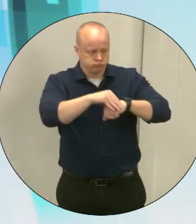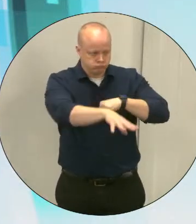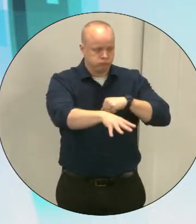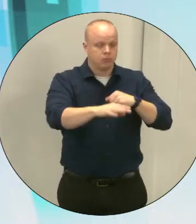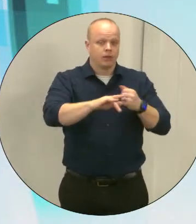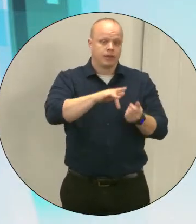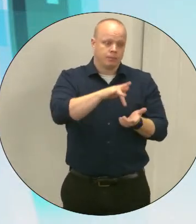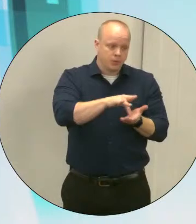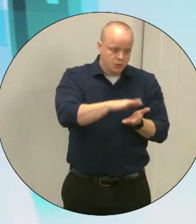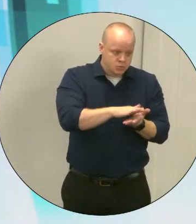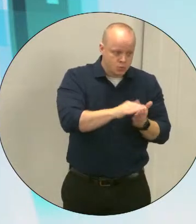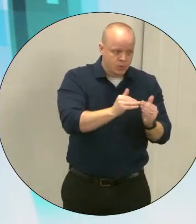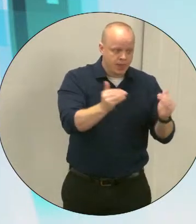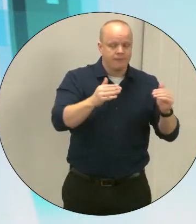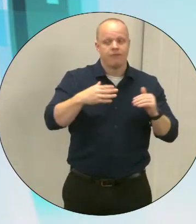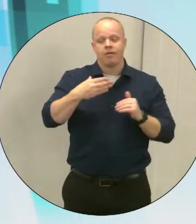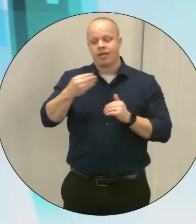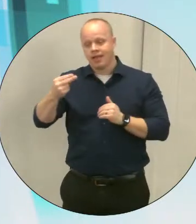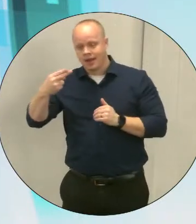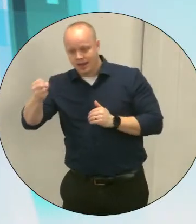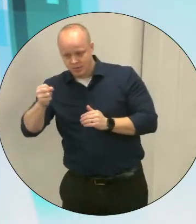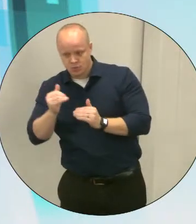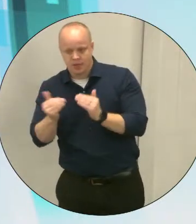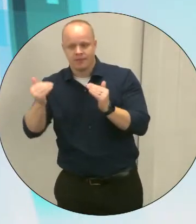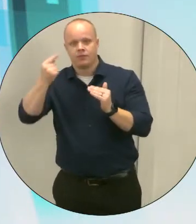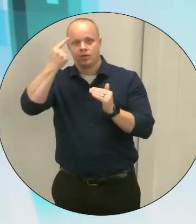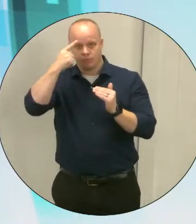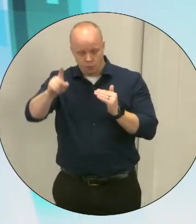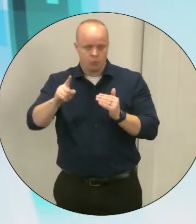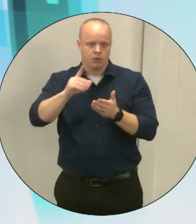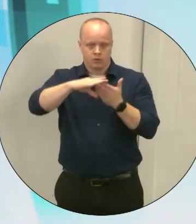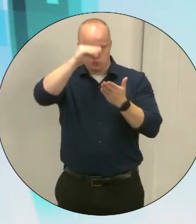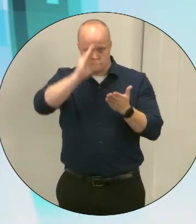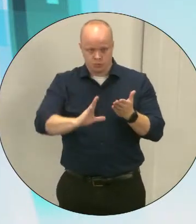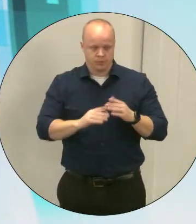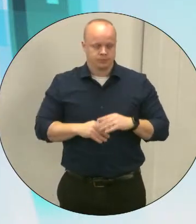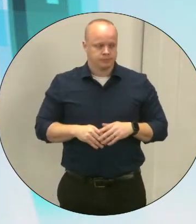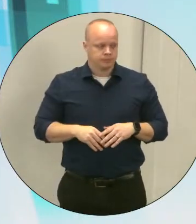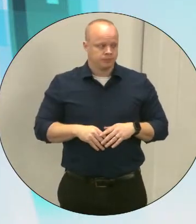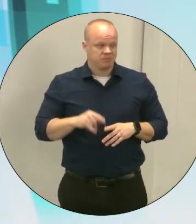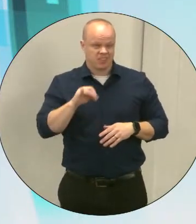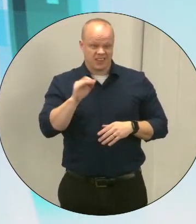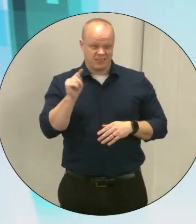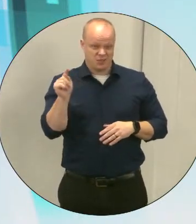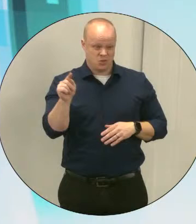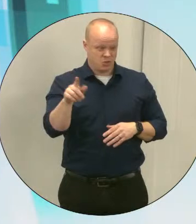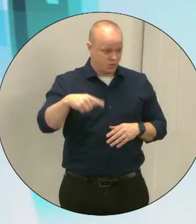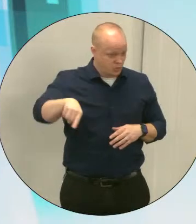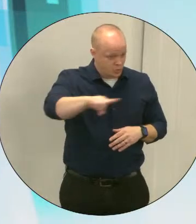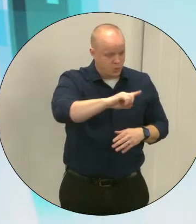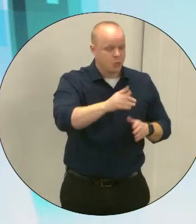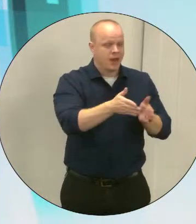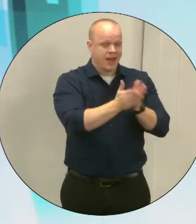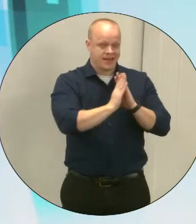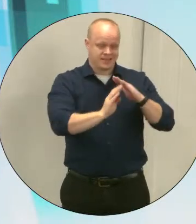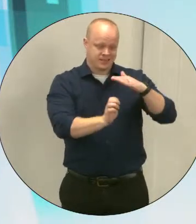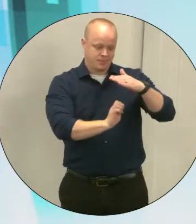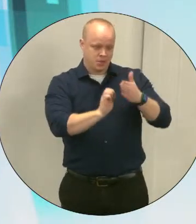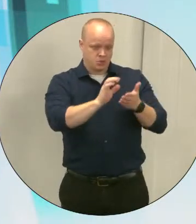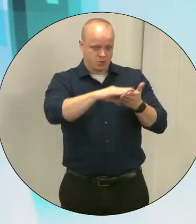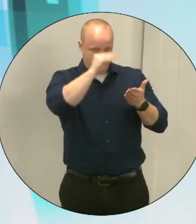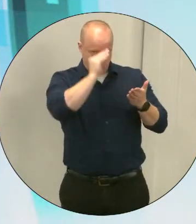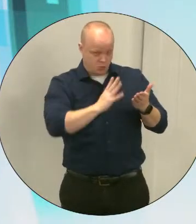school level and the high school level for students. If you ask an elementary student what